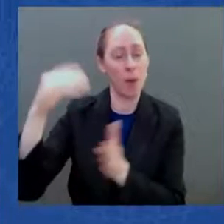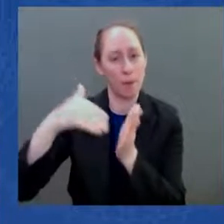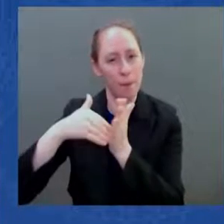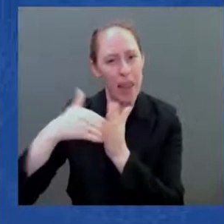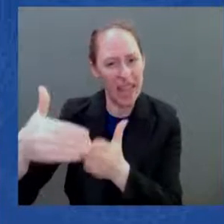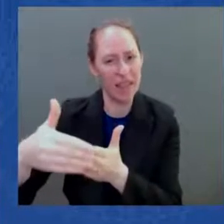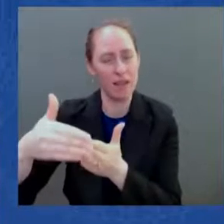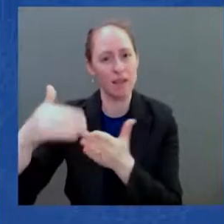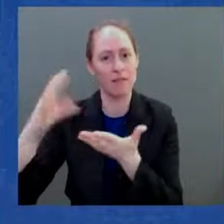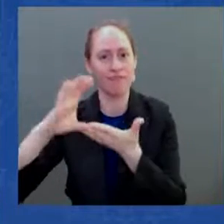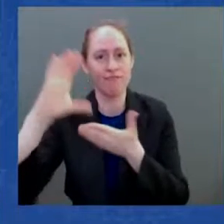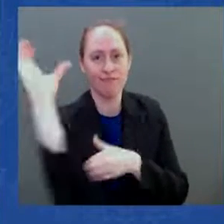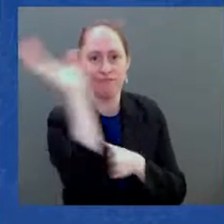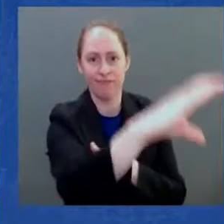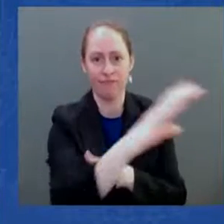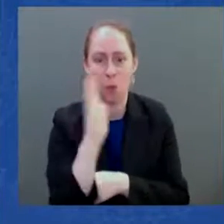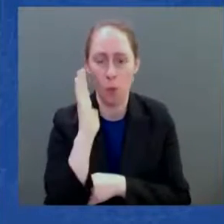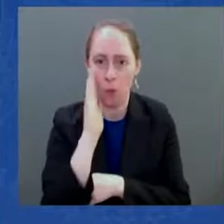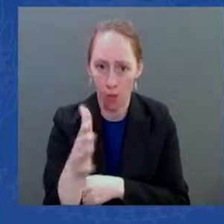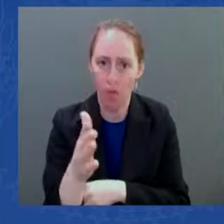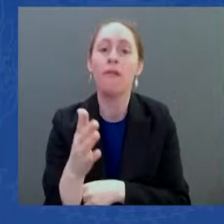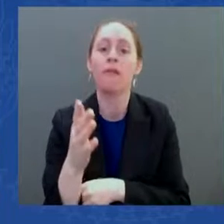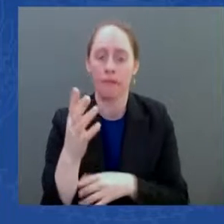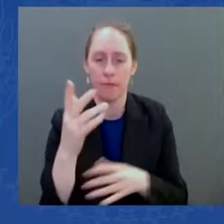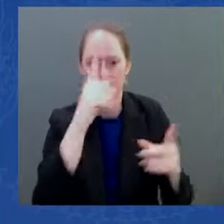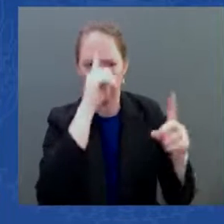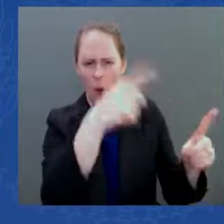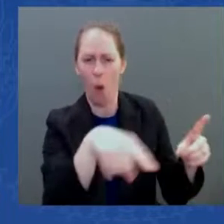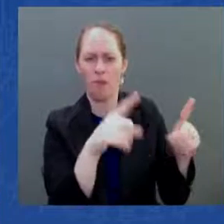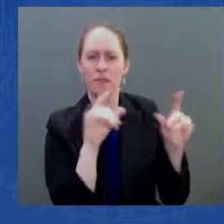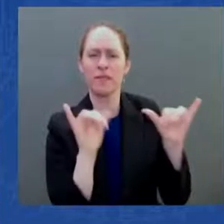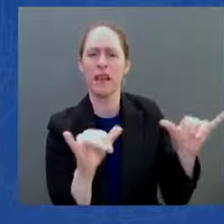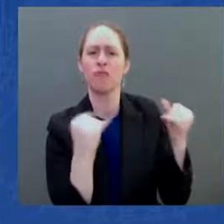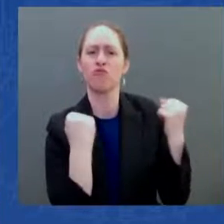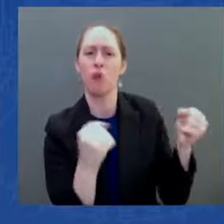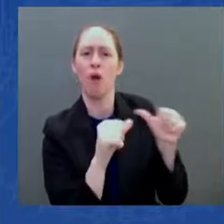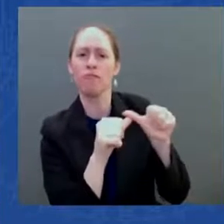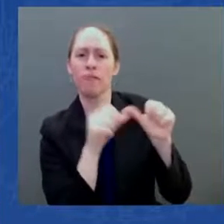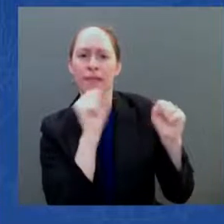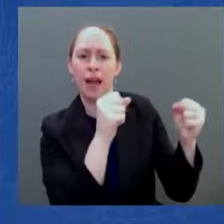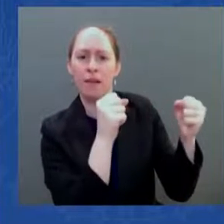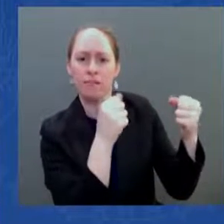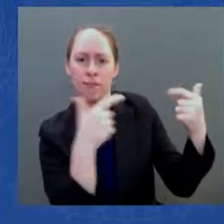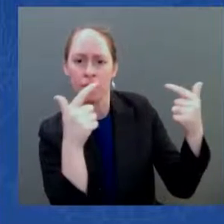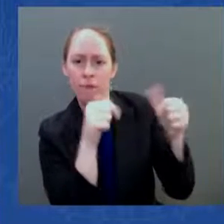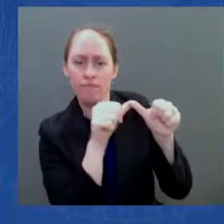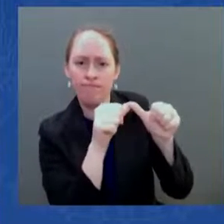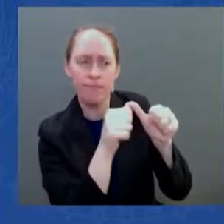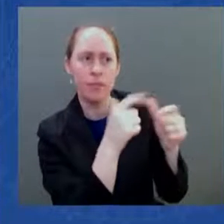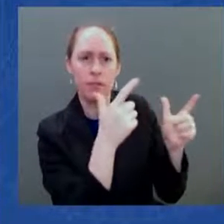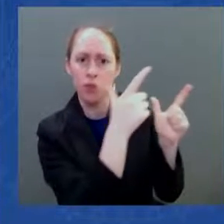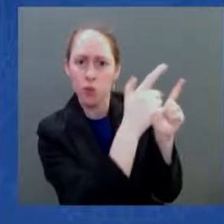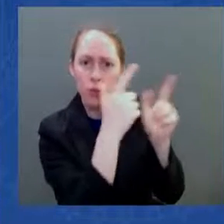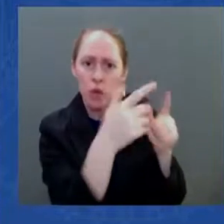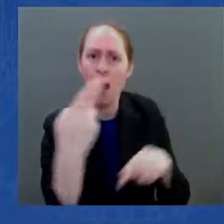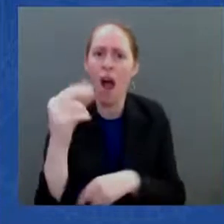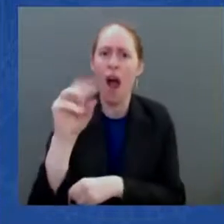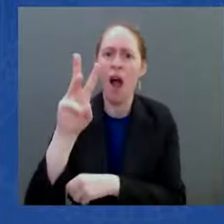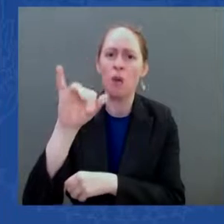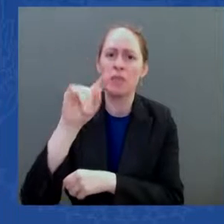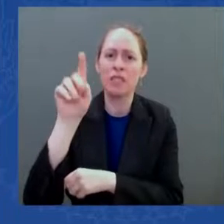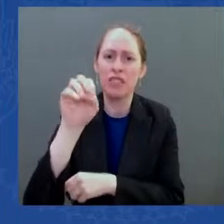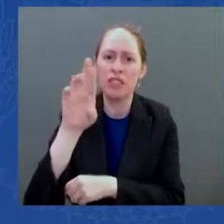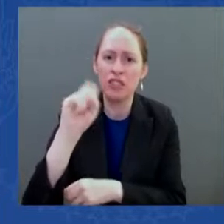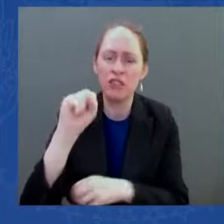weapons, dozens of howitzers, and 144,000 rounds of ammunition to go with those howitzers. It